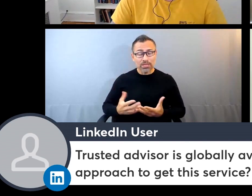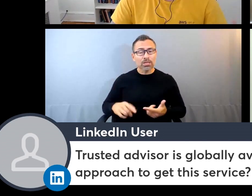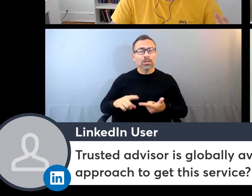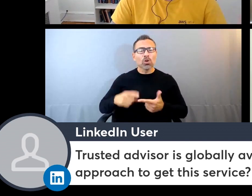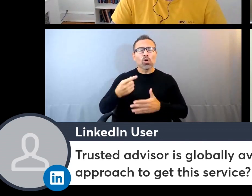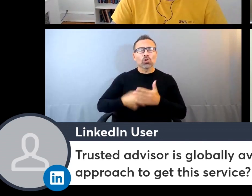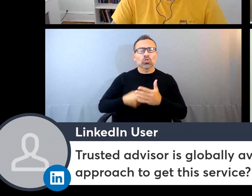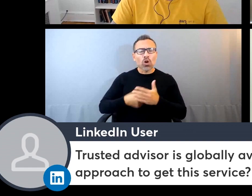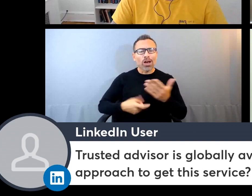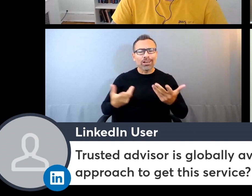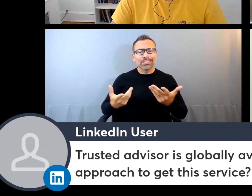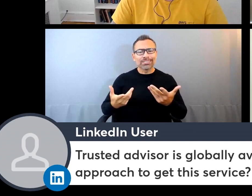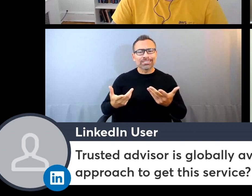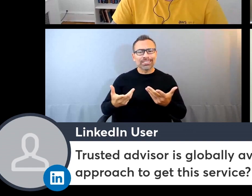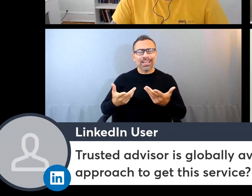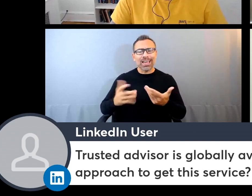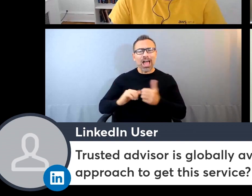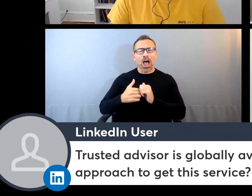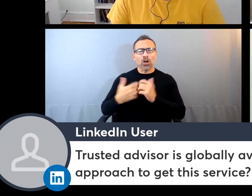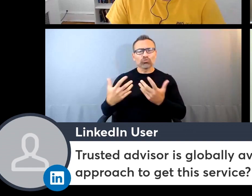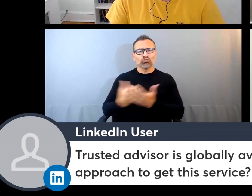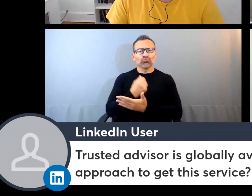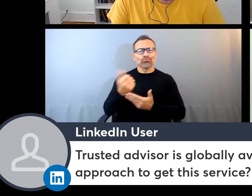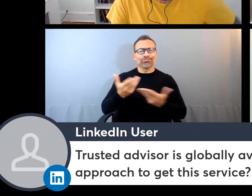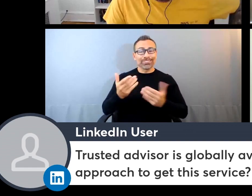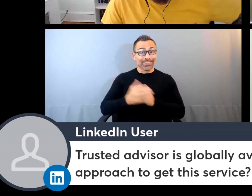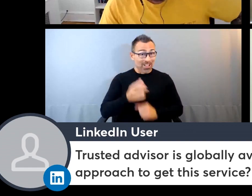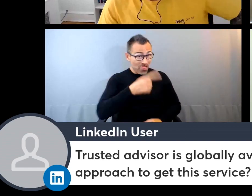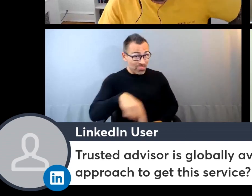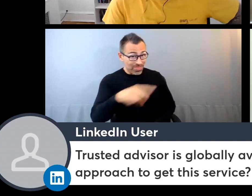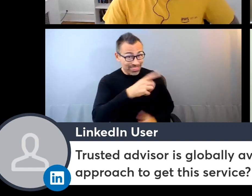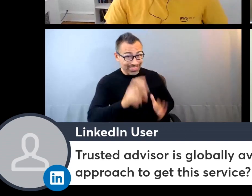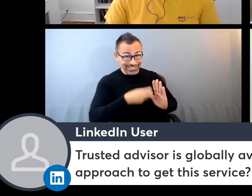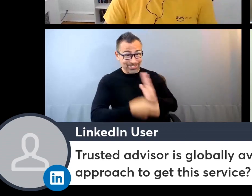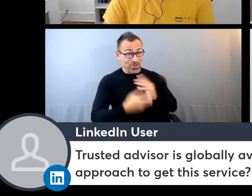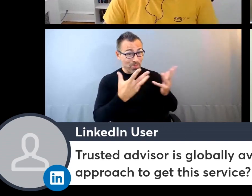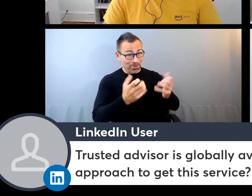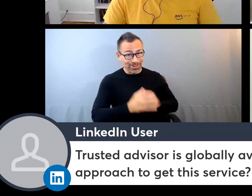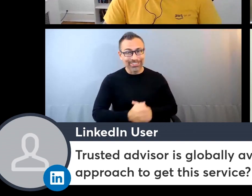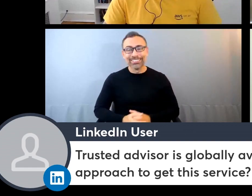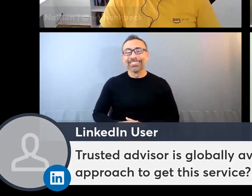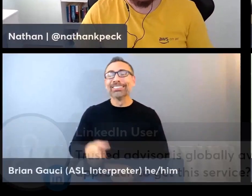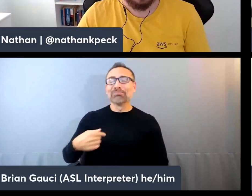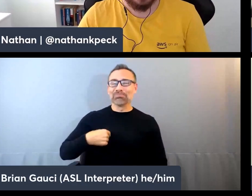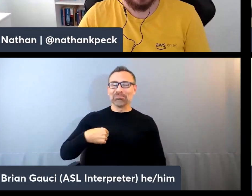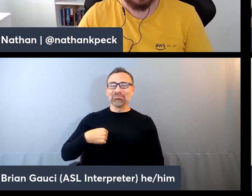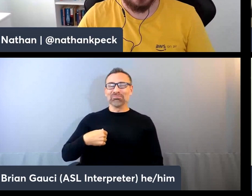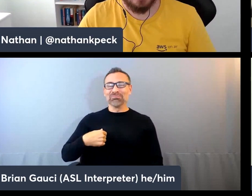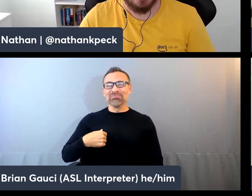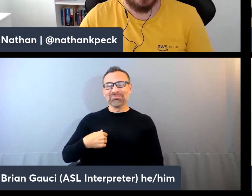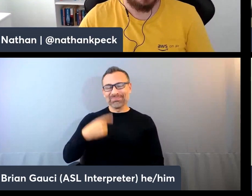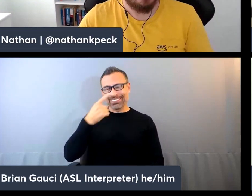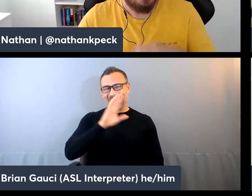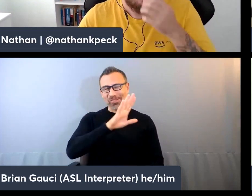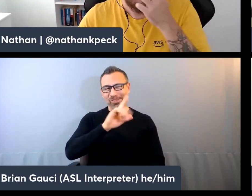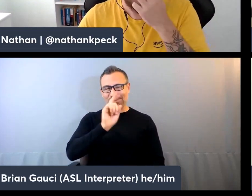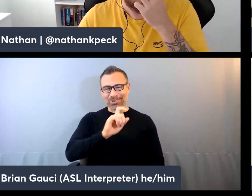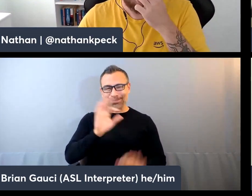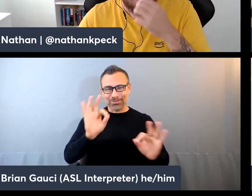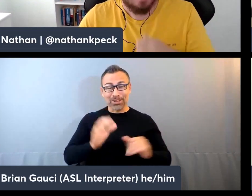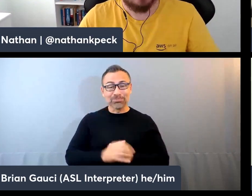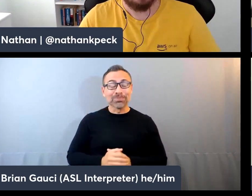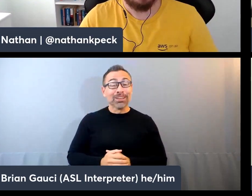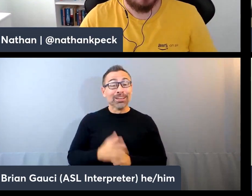get this service? They're already sold. They want to get it. A great question. So Trusted Advisor is available to